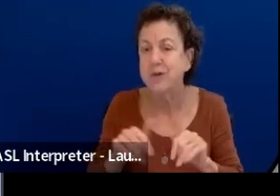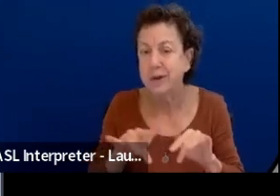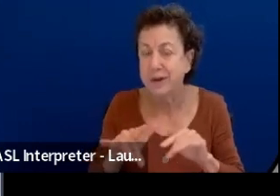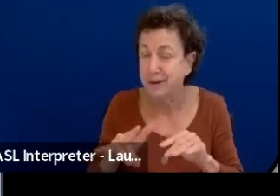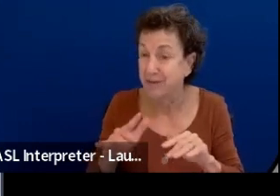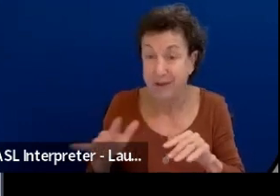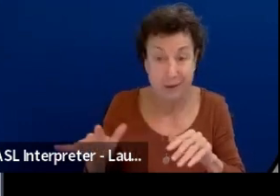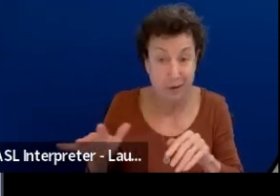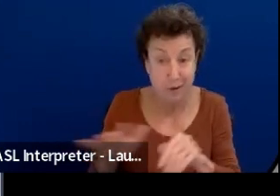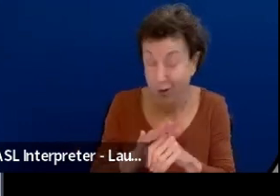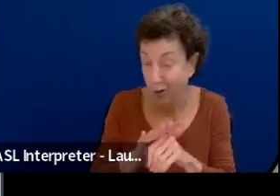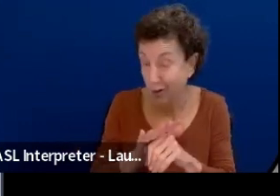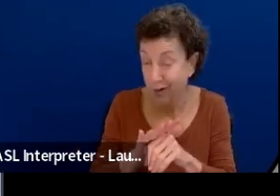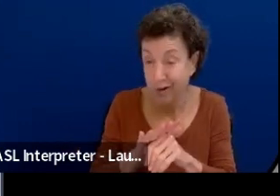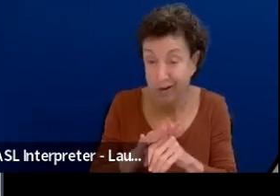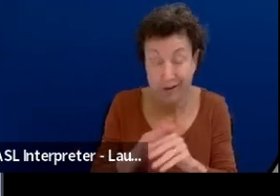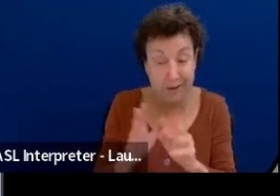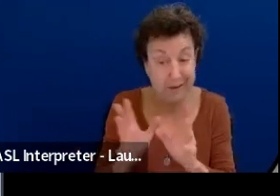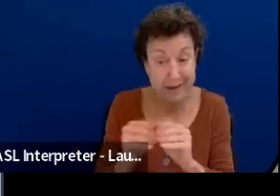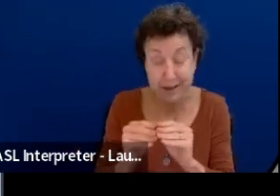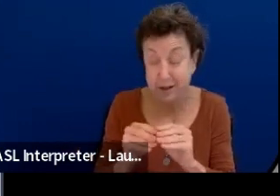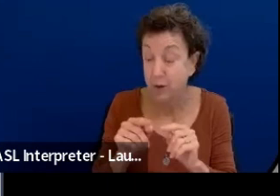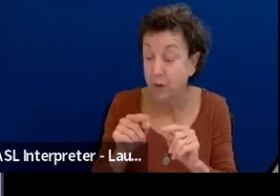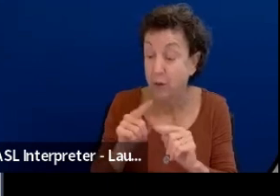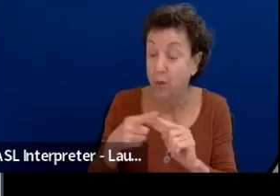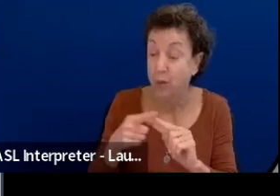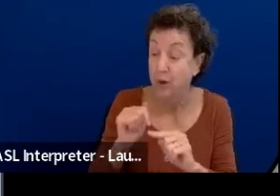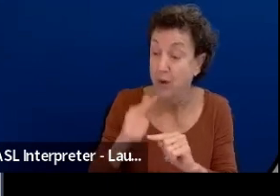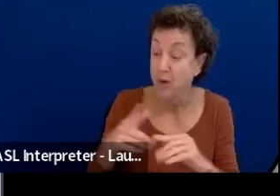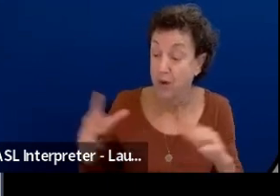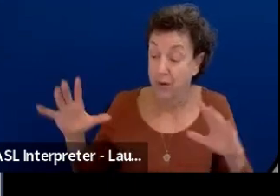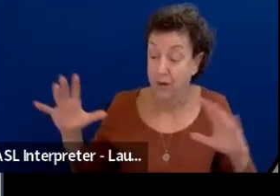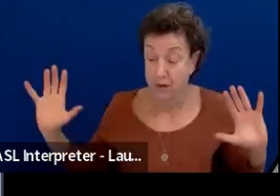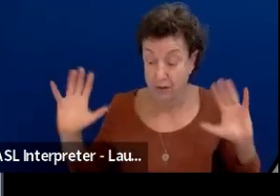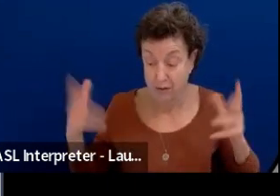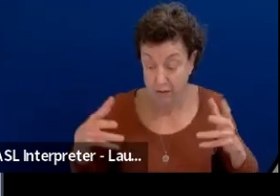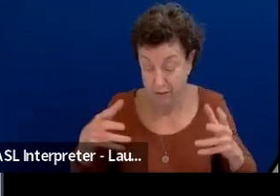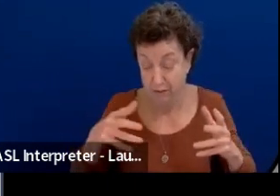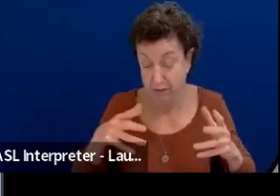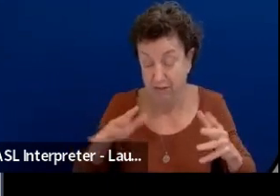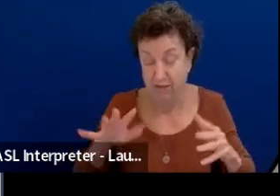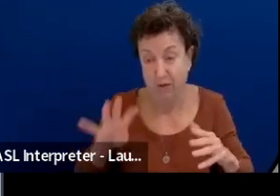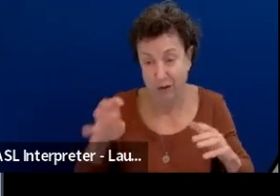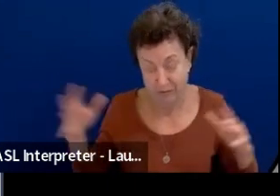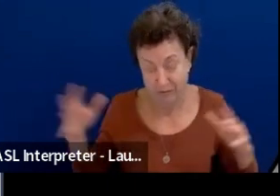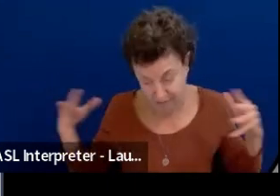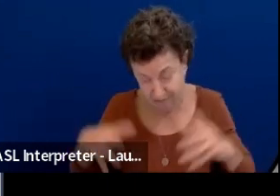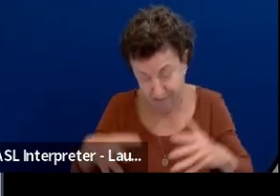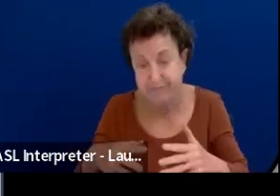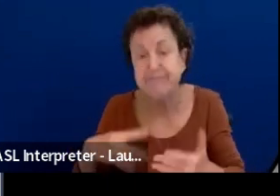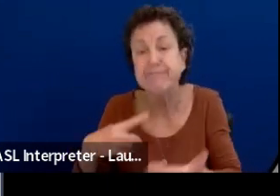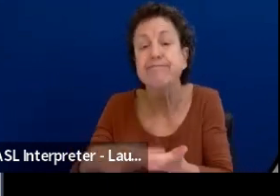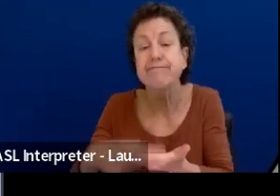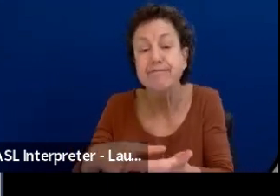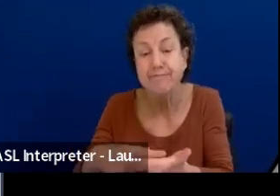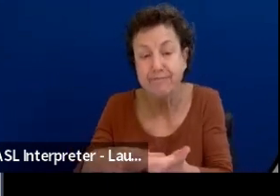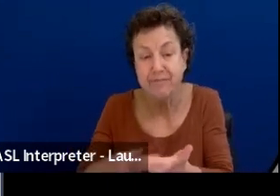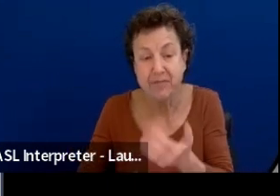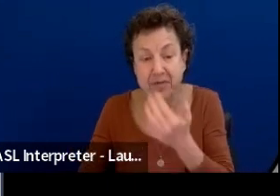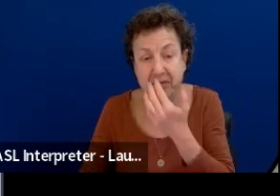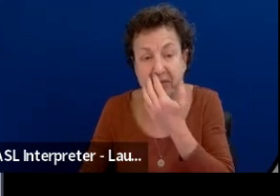entire House session when the entire chamber gets together to do their business.